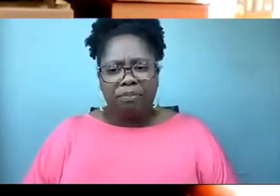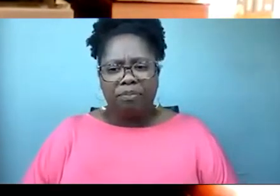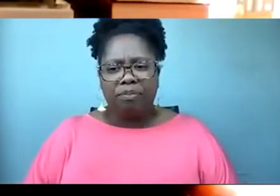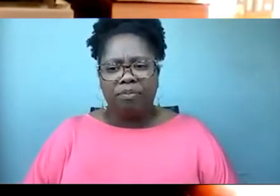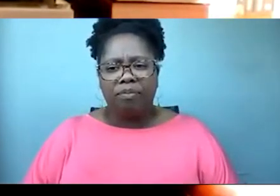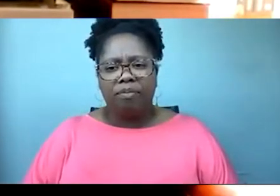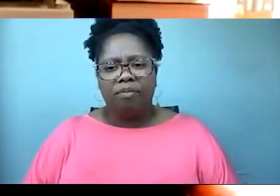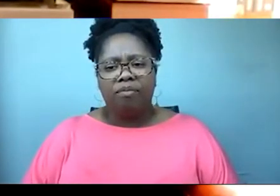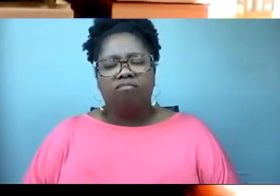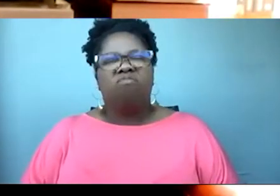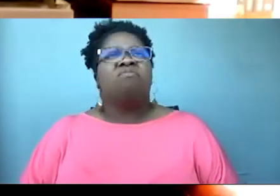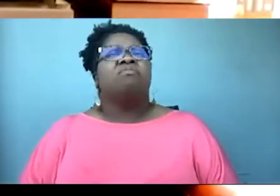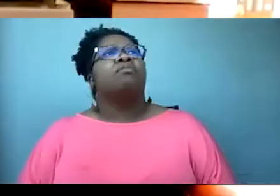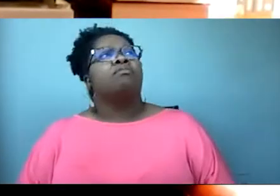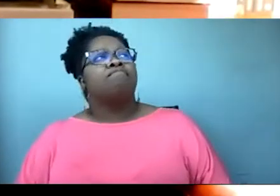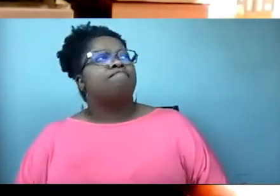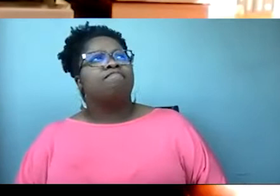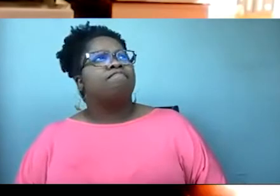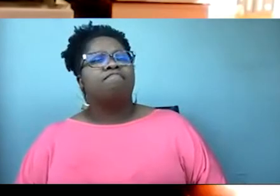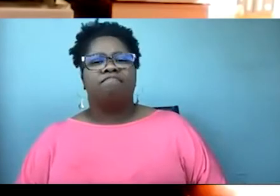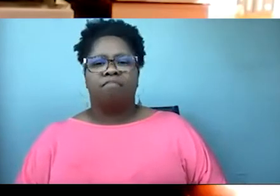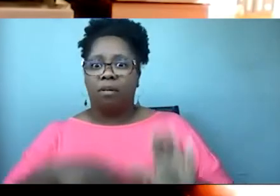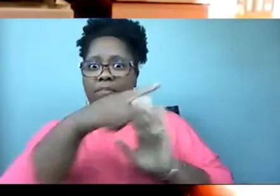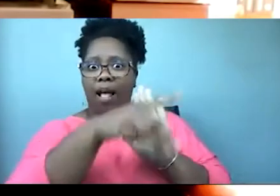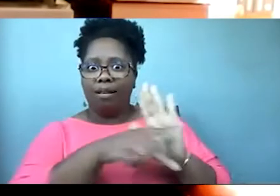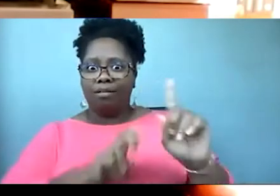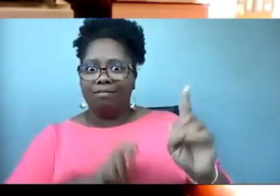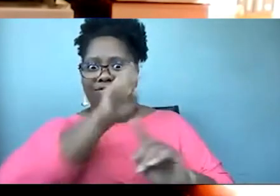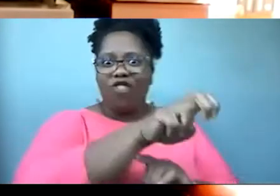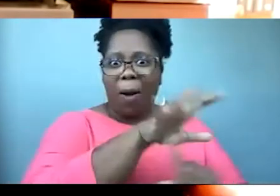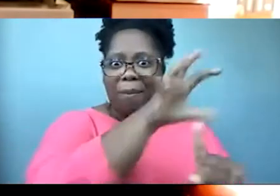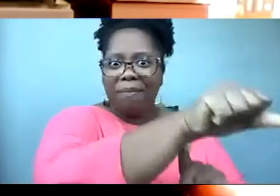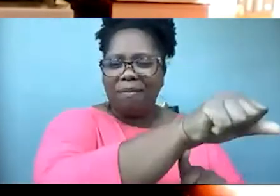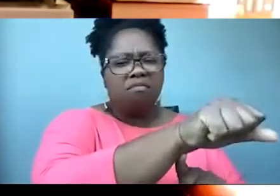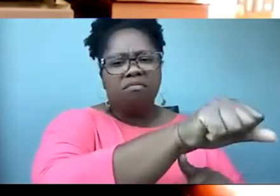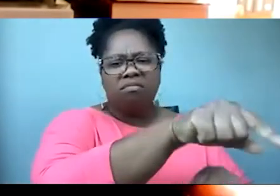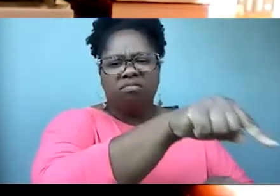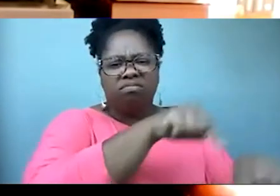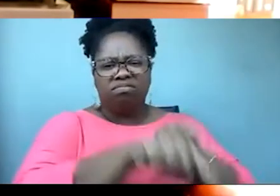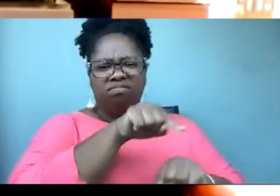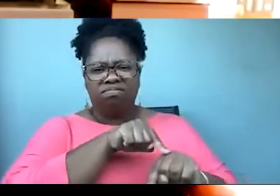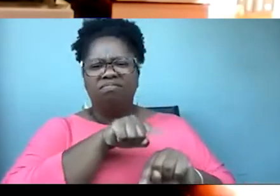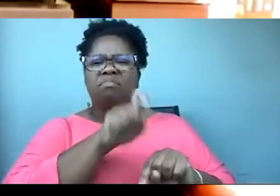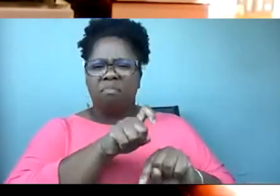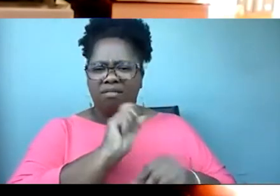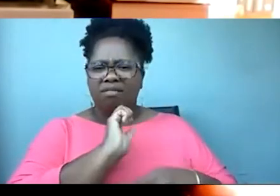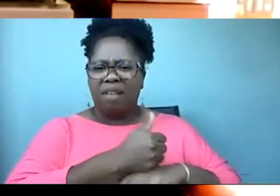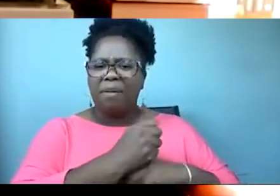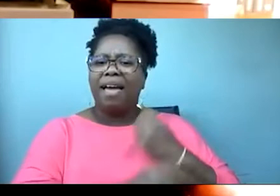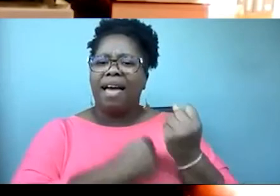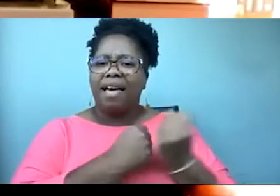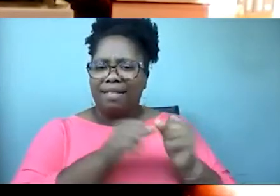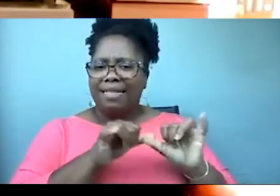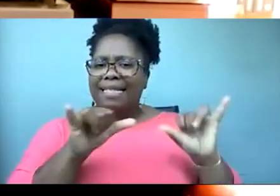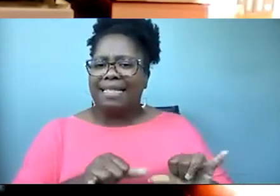that we've got to create advocacy systems in communities of color. We have a lot of social service groups. We don't have advocacy groups for the